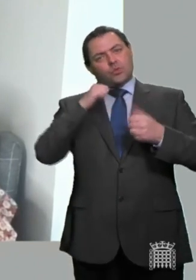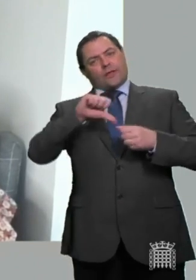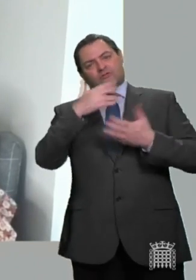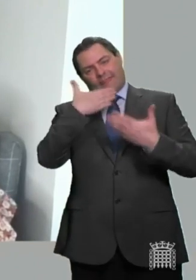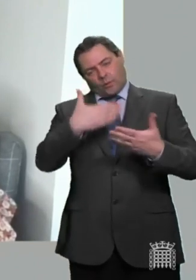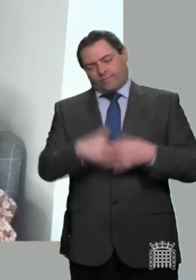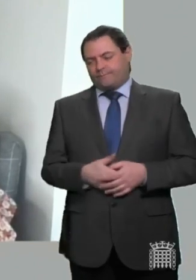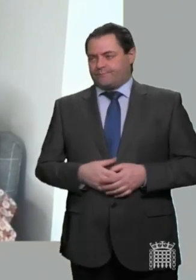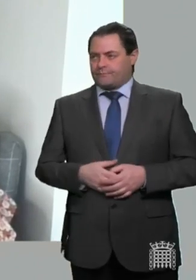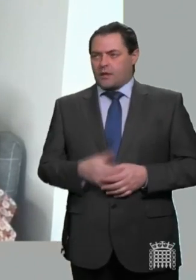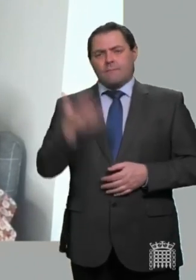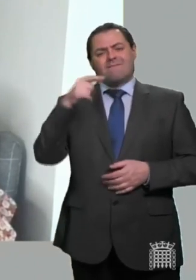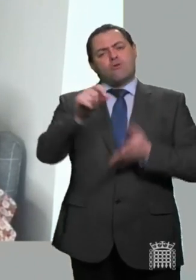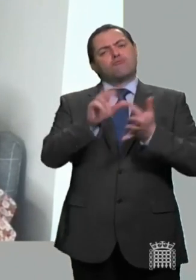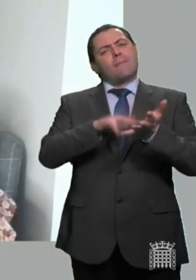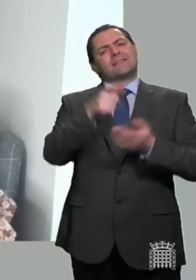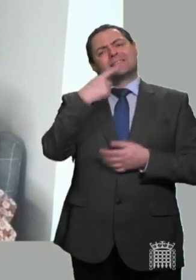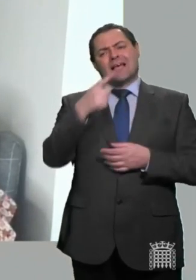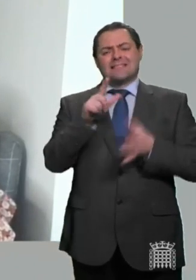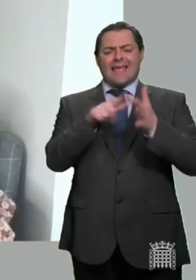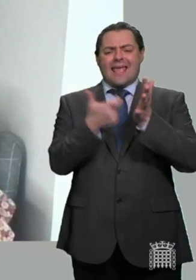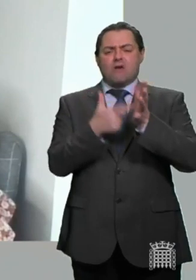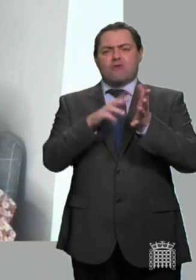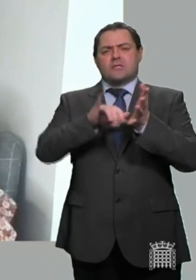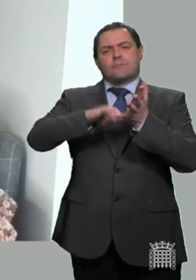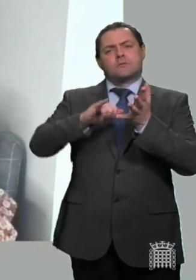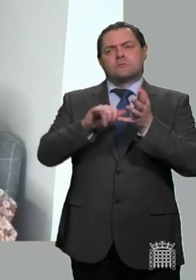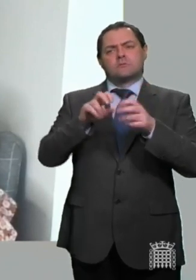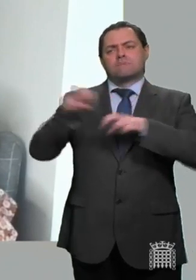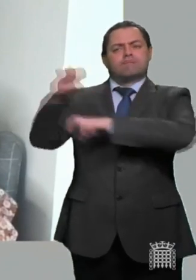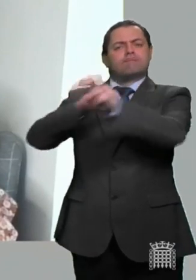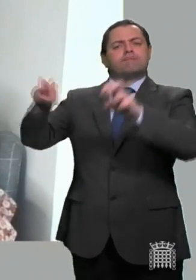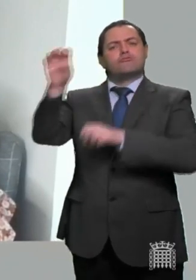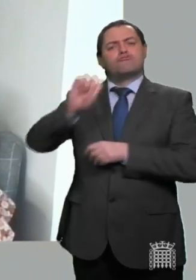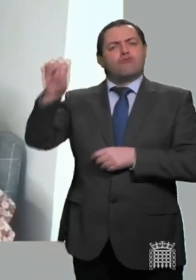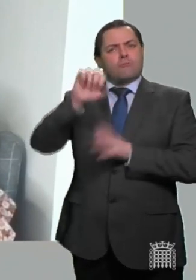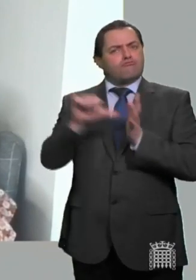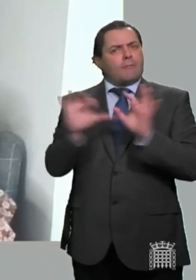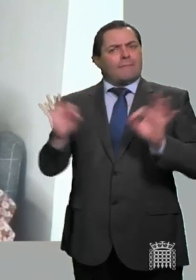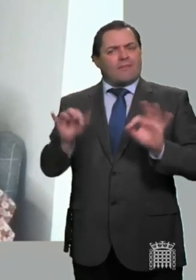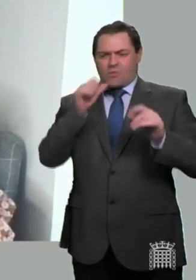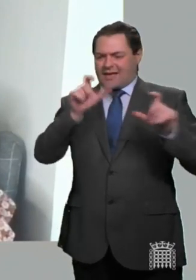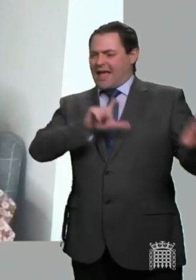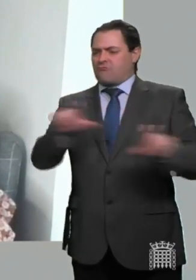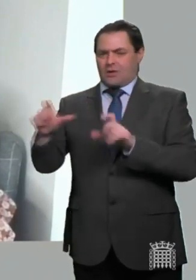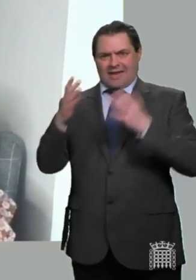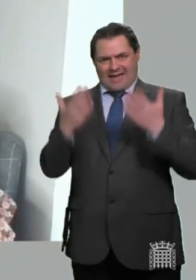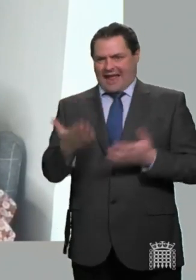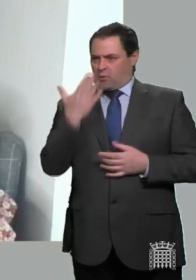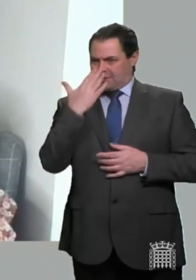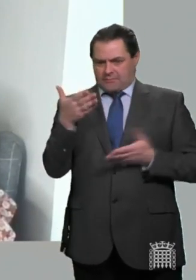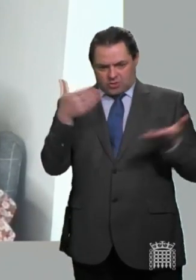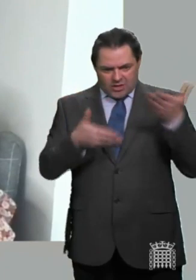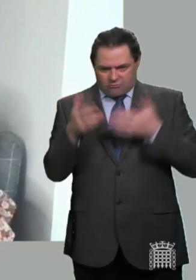previously guaranteed there was no threat to the Erasmus scheme as a result of Brexit. We now know that charities such as Stand International and my constituency,